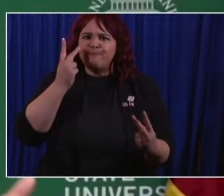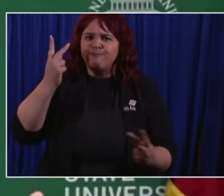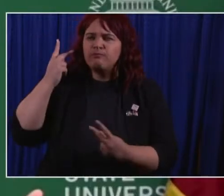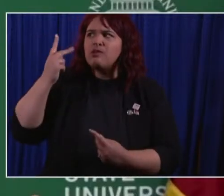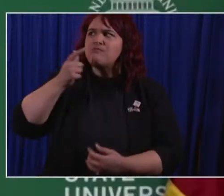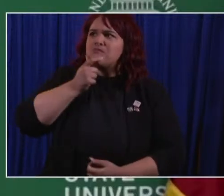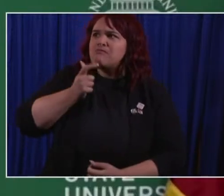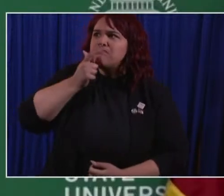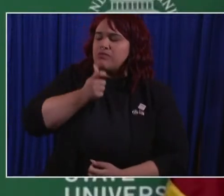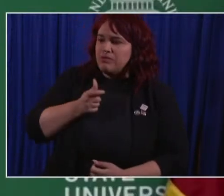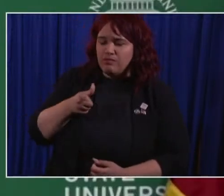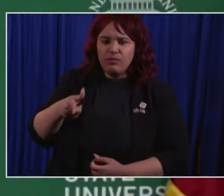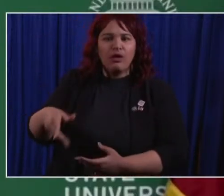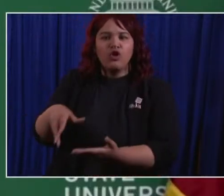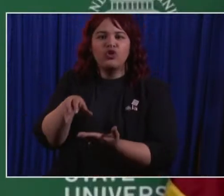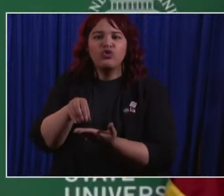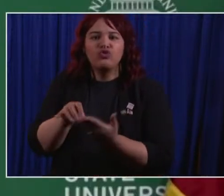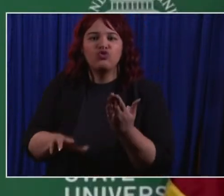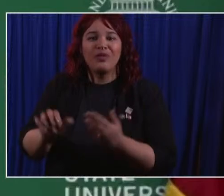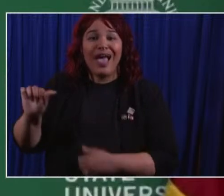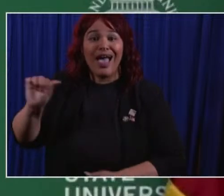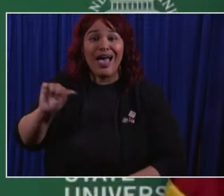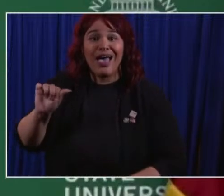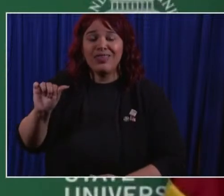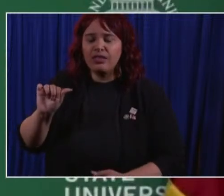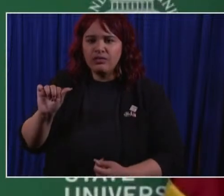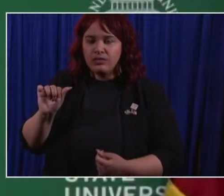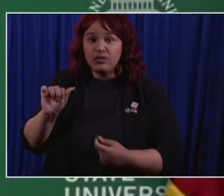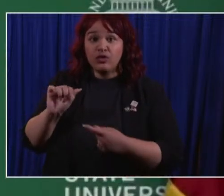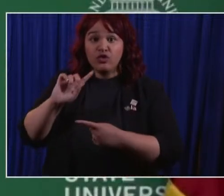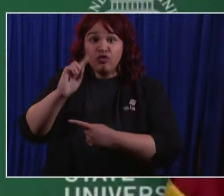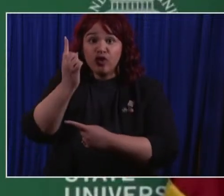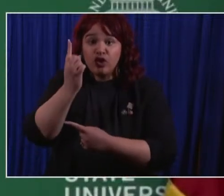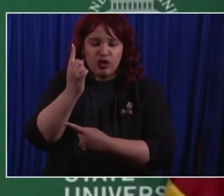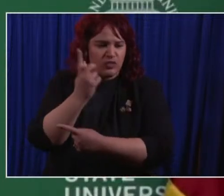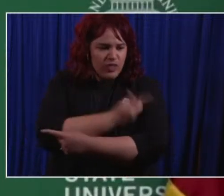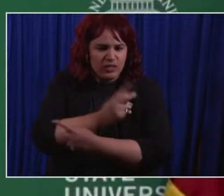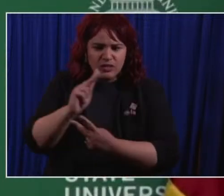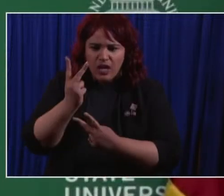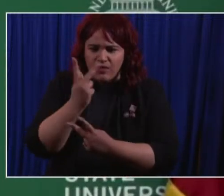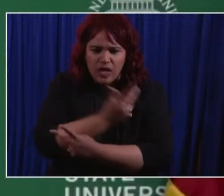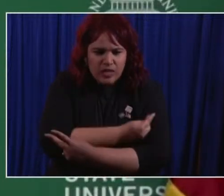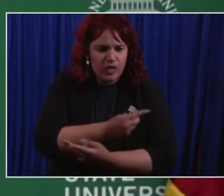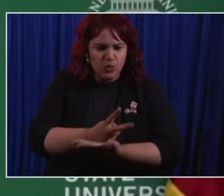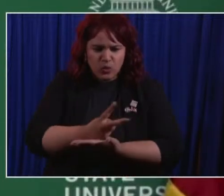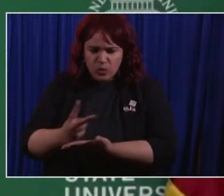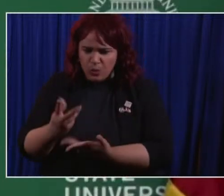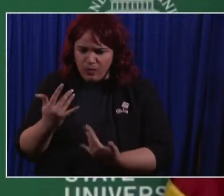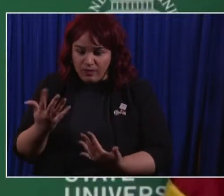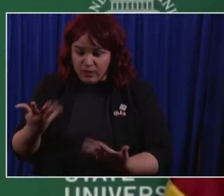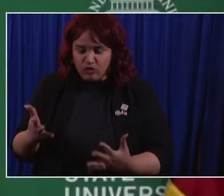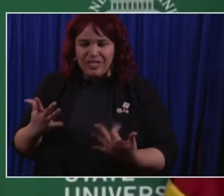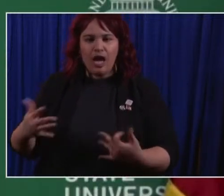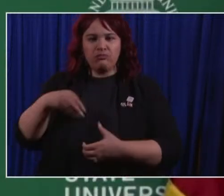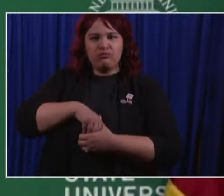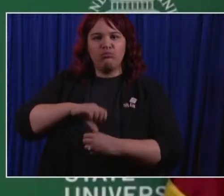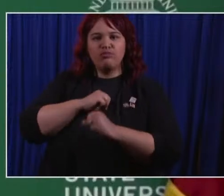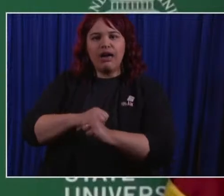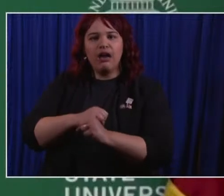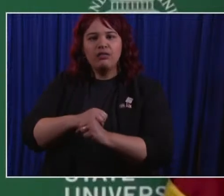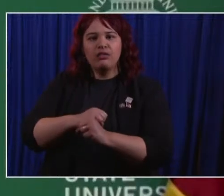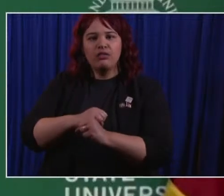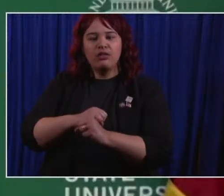now fully vaccinated? I mean, that's not fair. So when you look at that and someone looks at that and